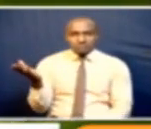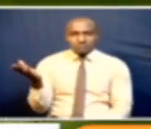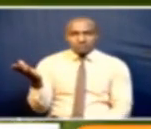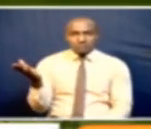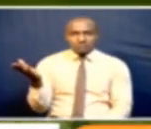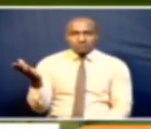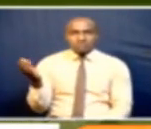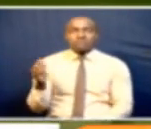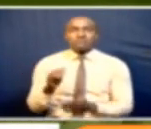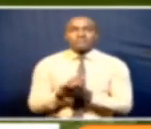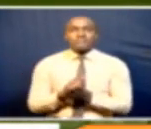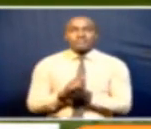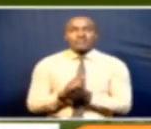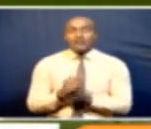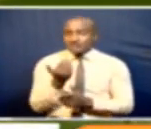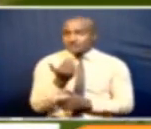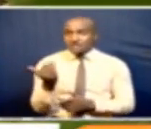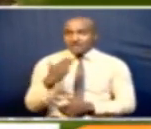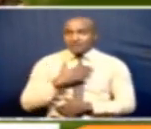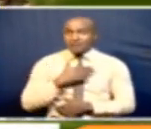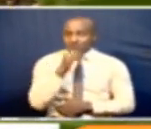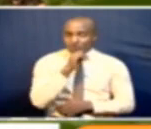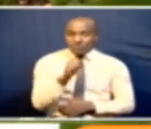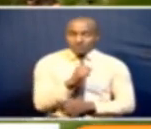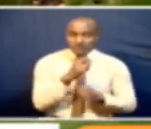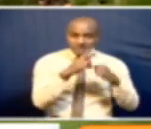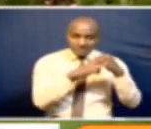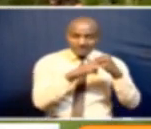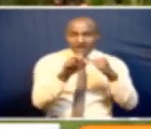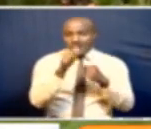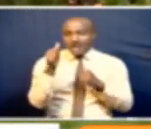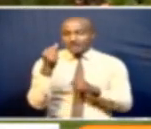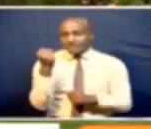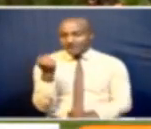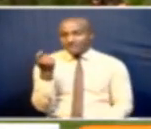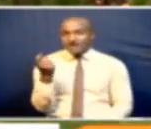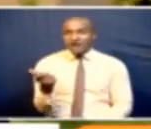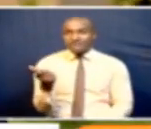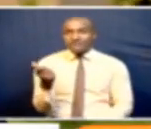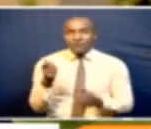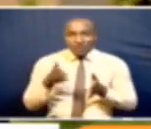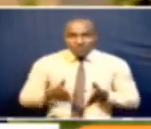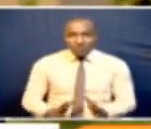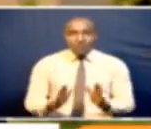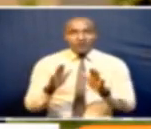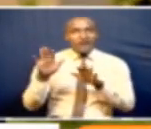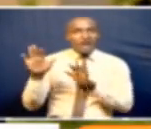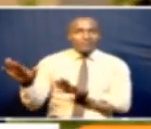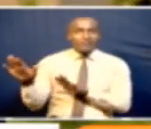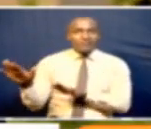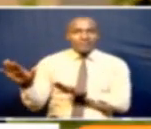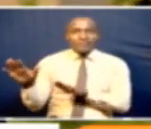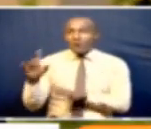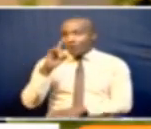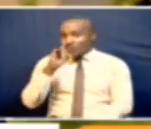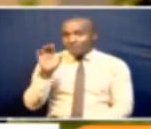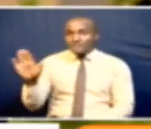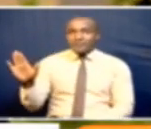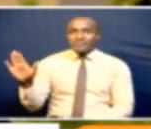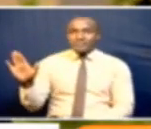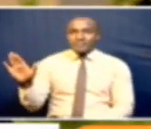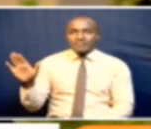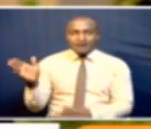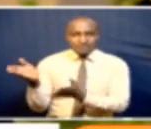My children, the firstborn is 7 and the secondborn is 5 and a half. They were born here. So this is home for them. Yes.